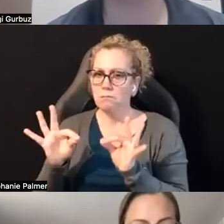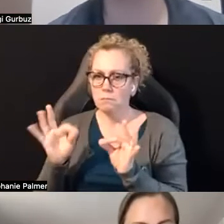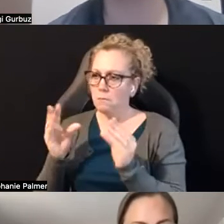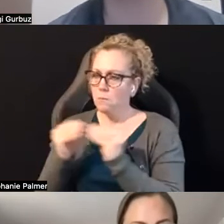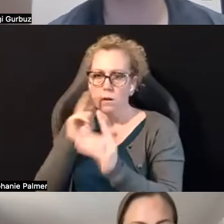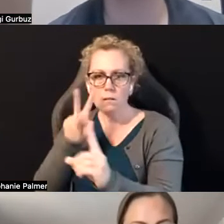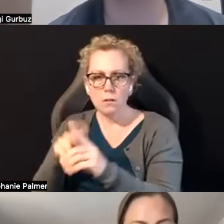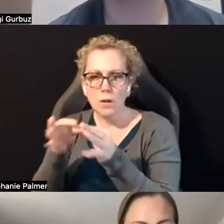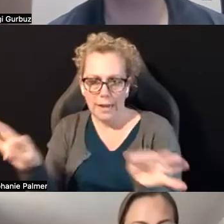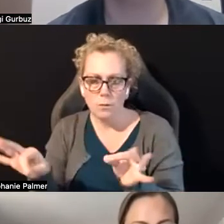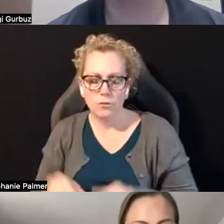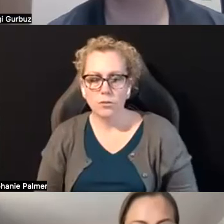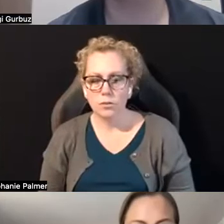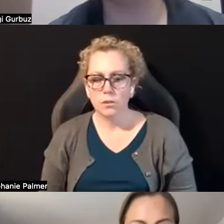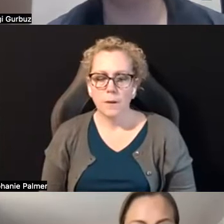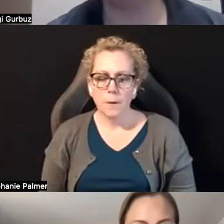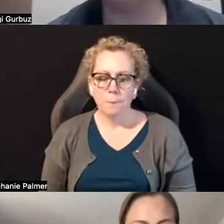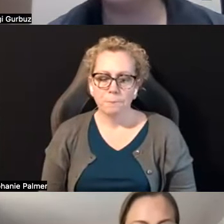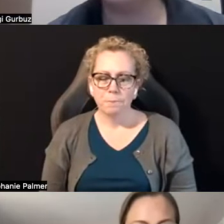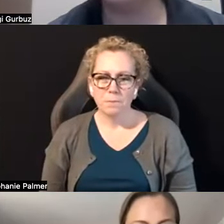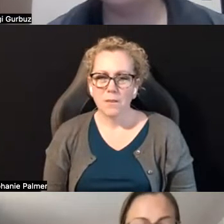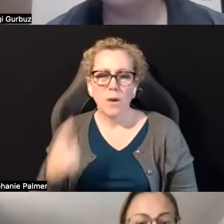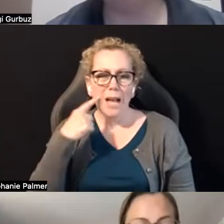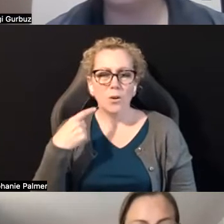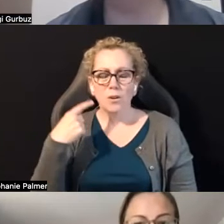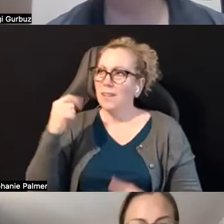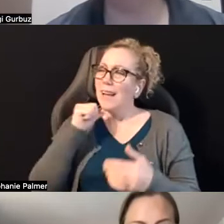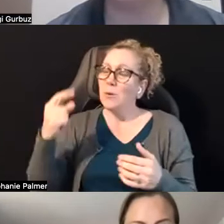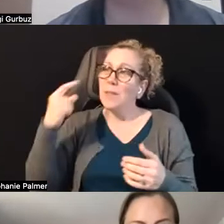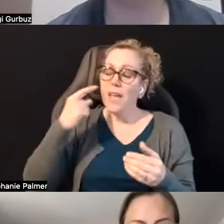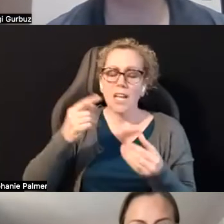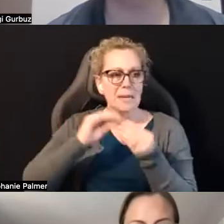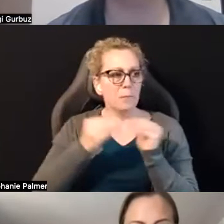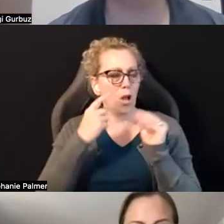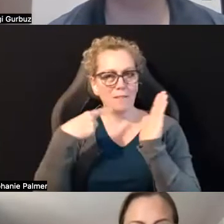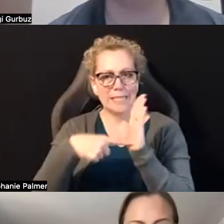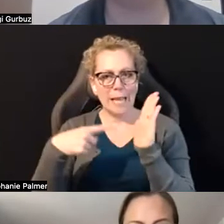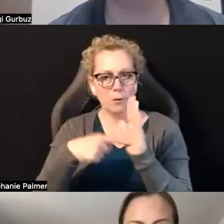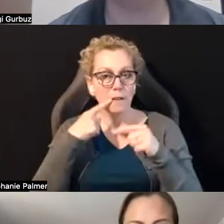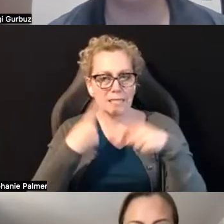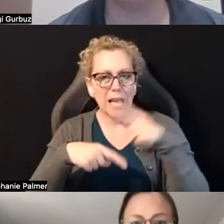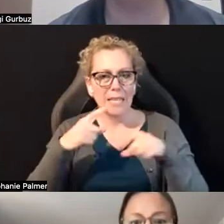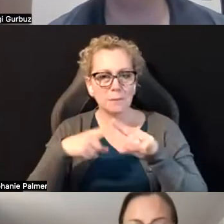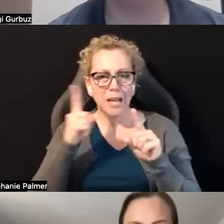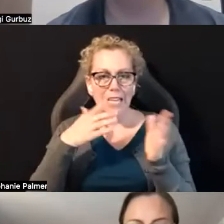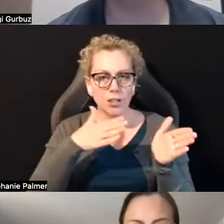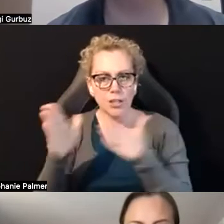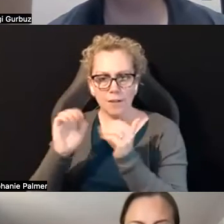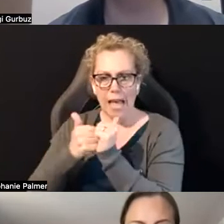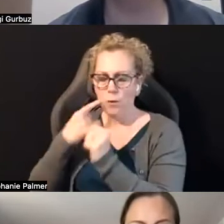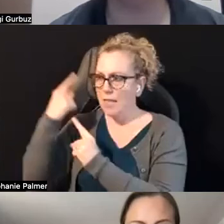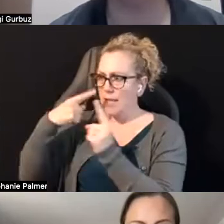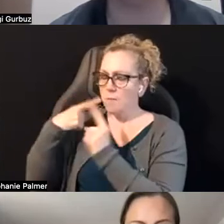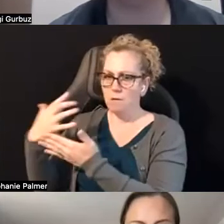think of this in terms of number of samples, but I view it as a shift in paradigm, because to